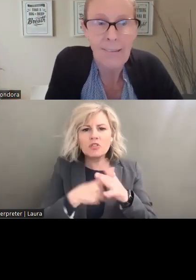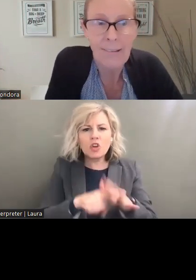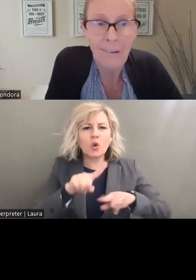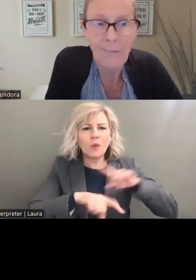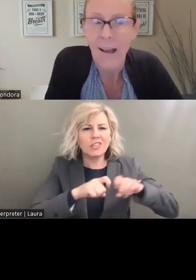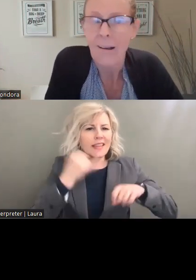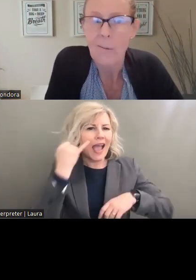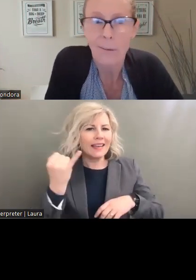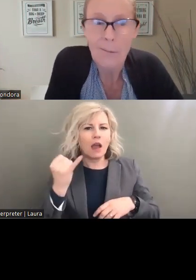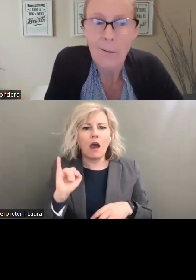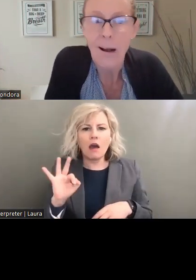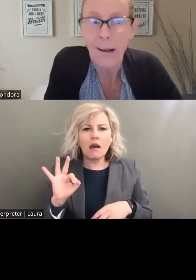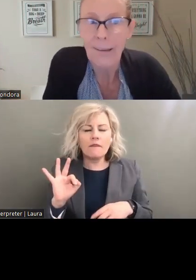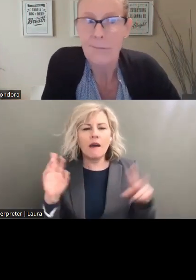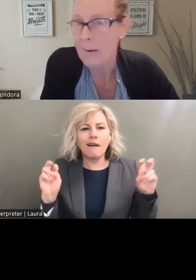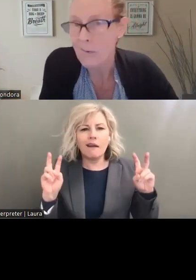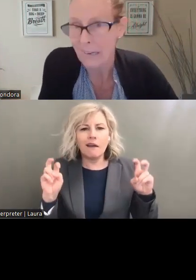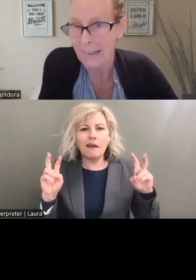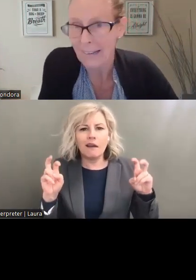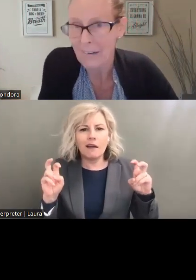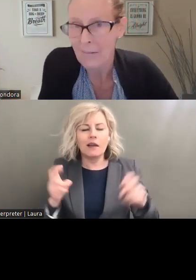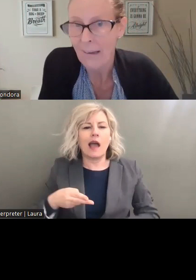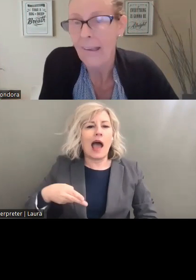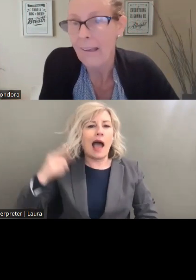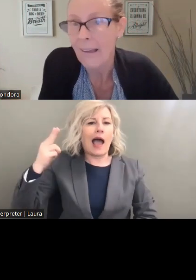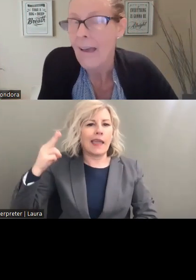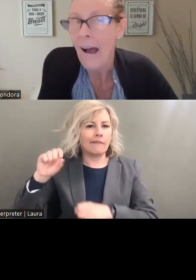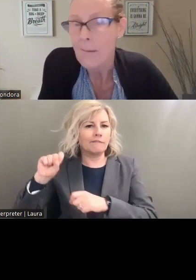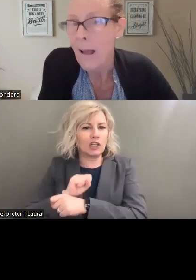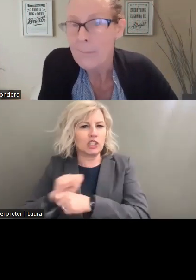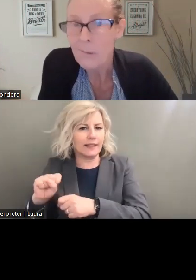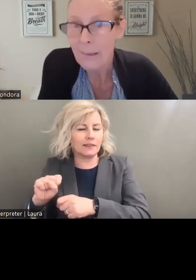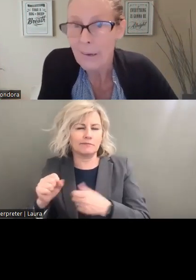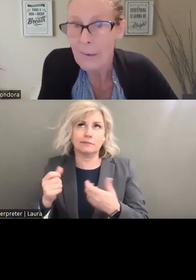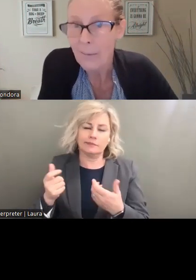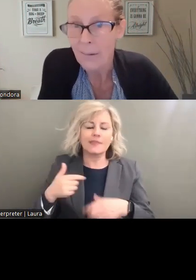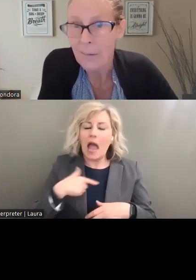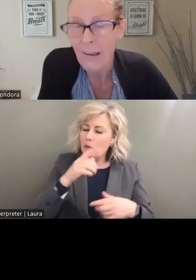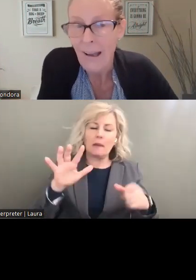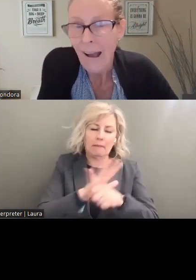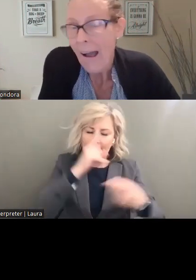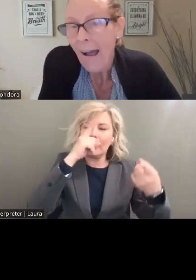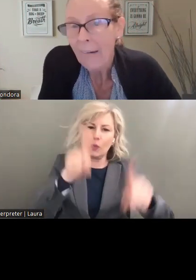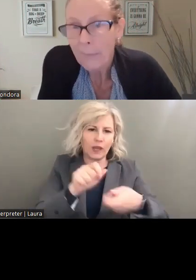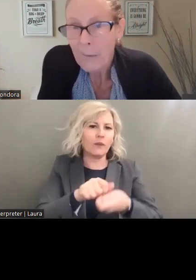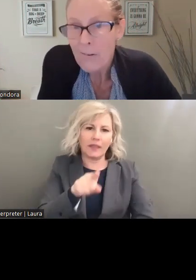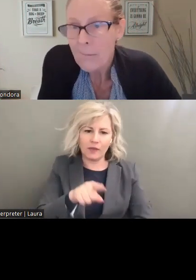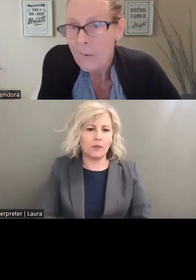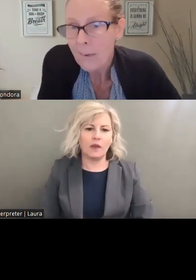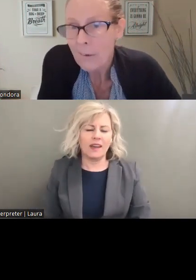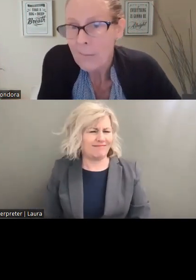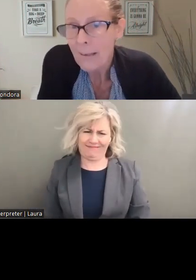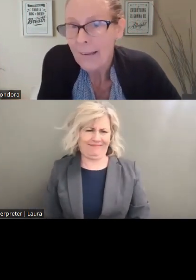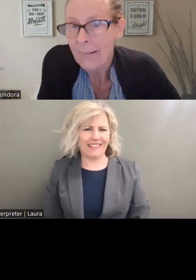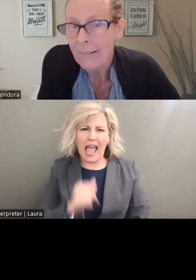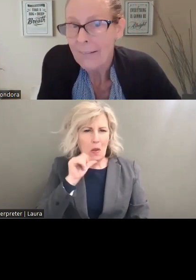the idea of quote unquote high functioning, right? And I would absolutely agree with you. I don't think we should be